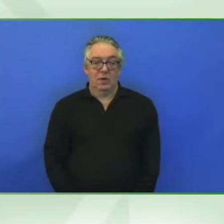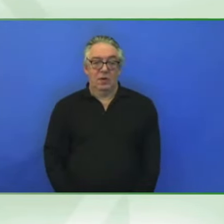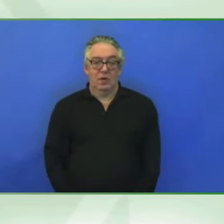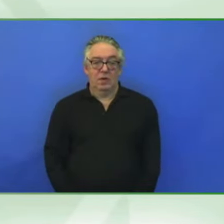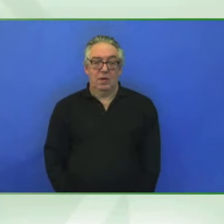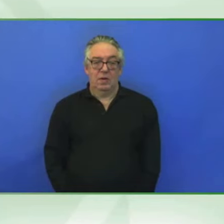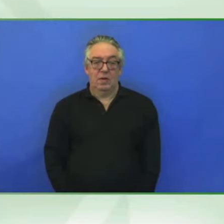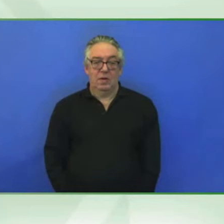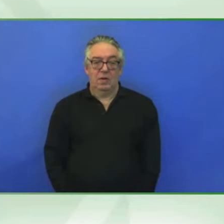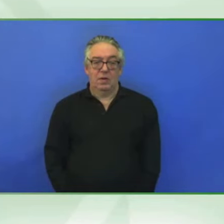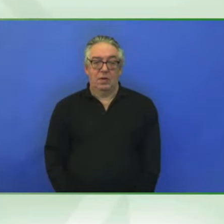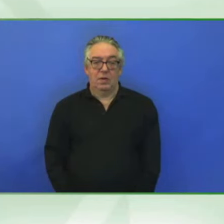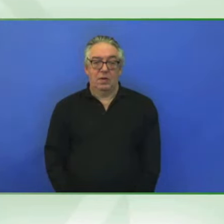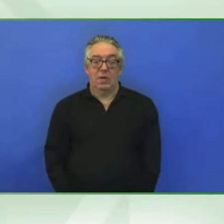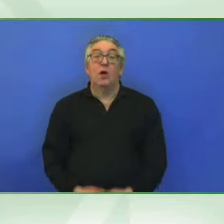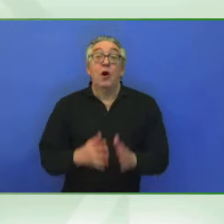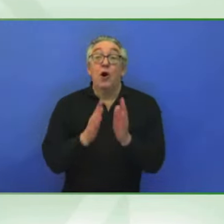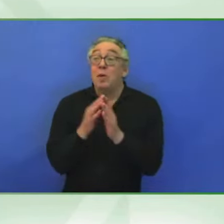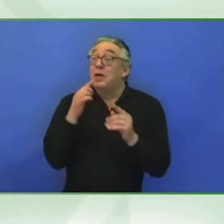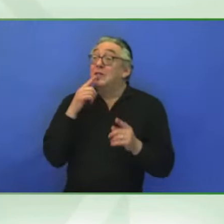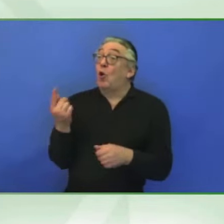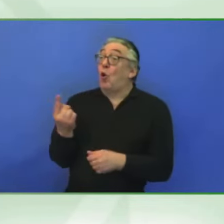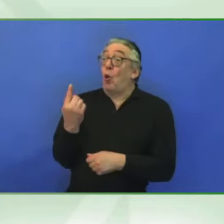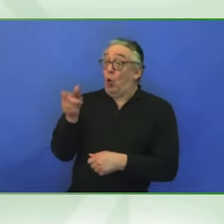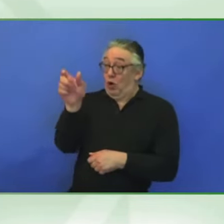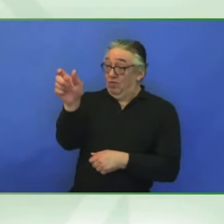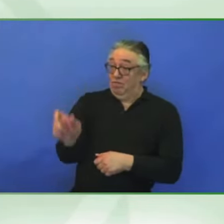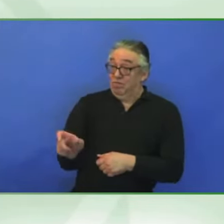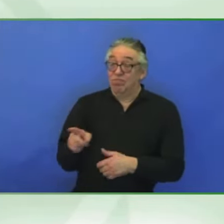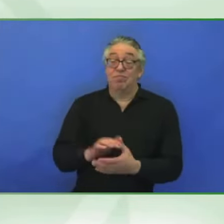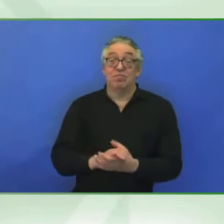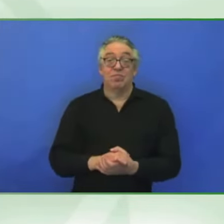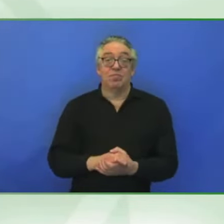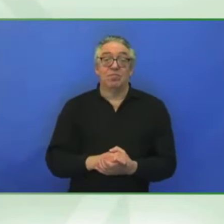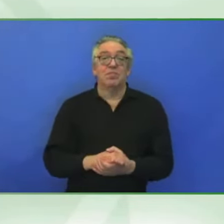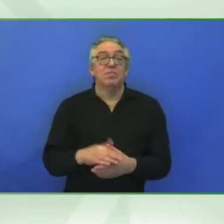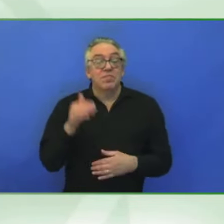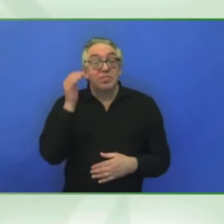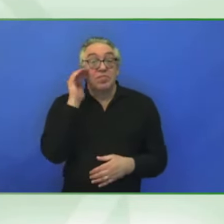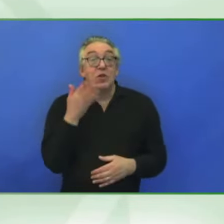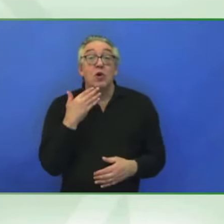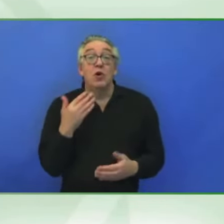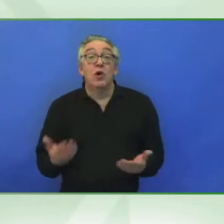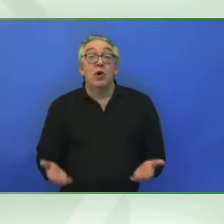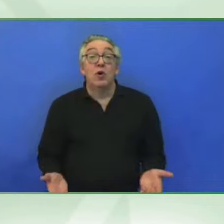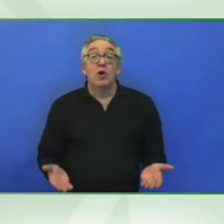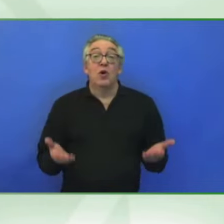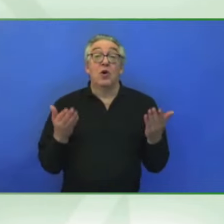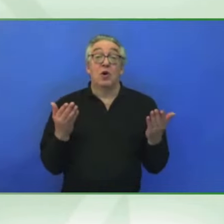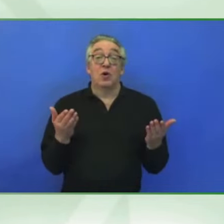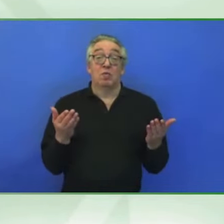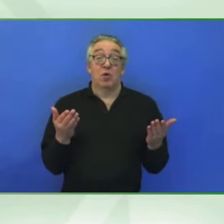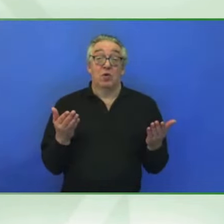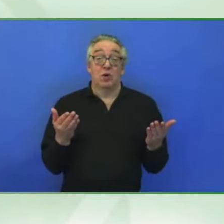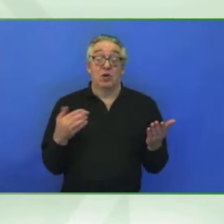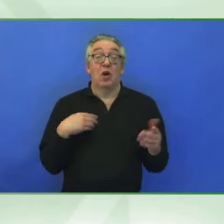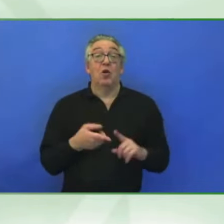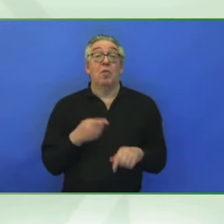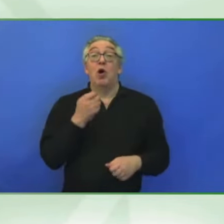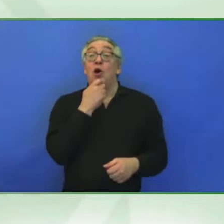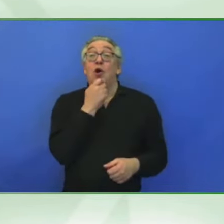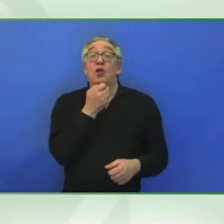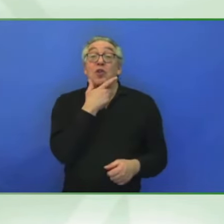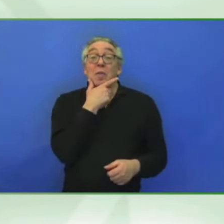Please say who you are when you ask your question. Good morning. Ger Craddock here from Dublin, Ireland. Now,